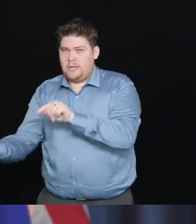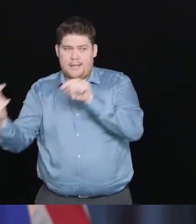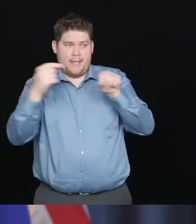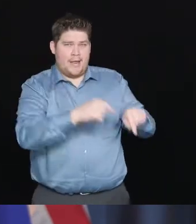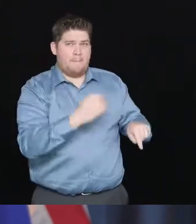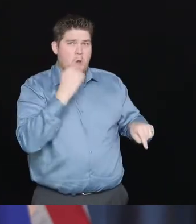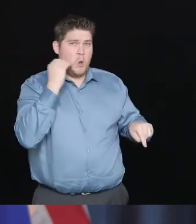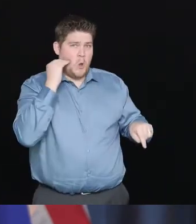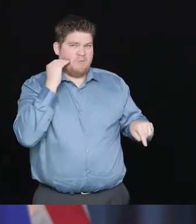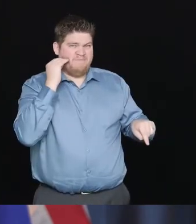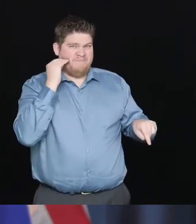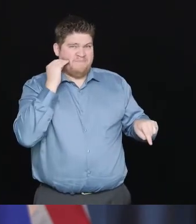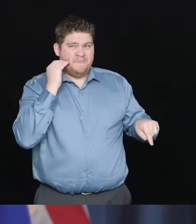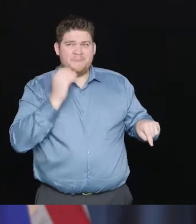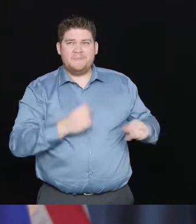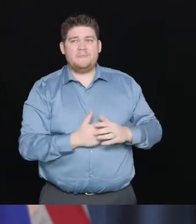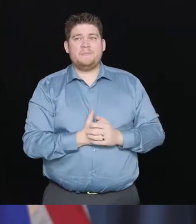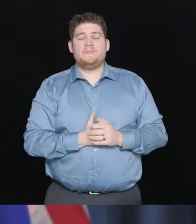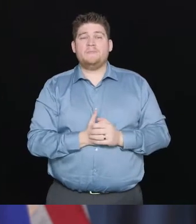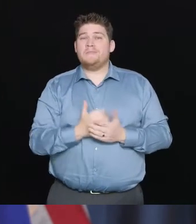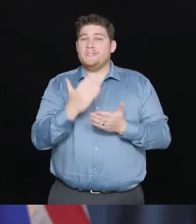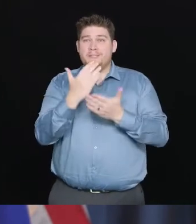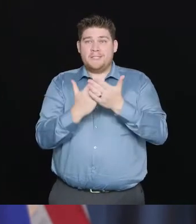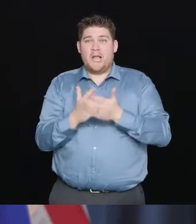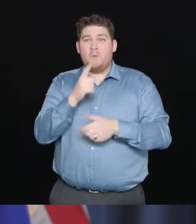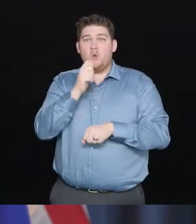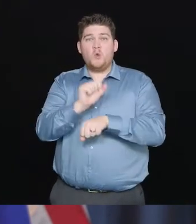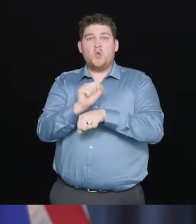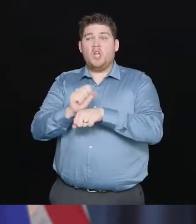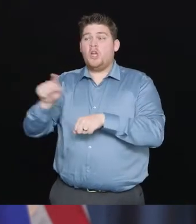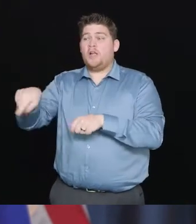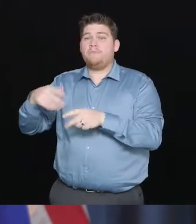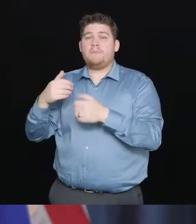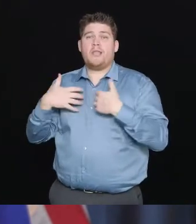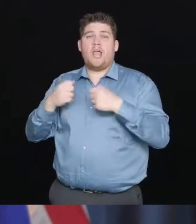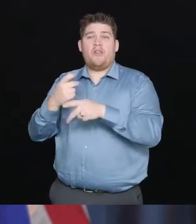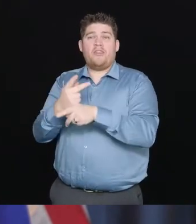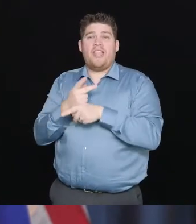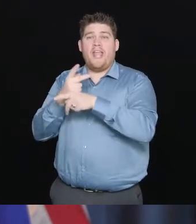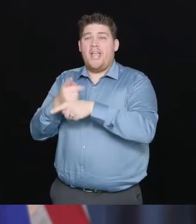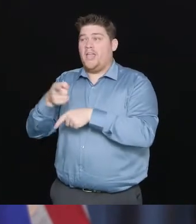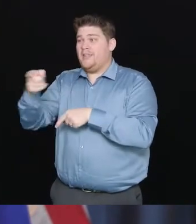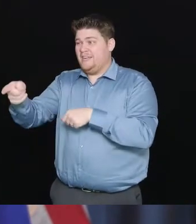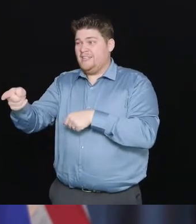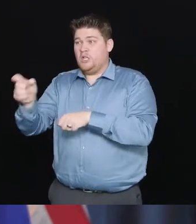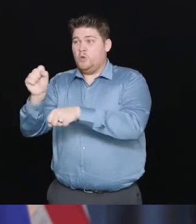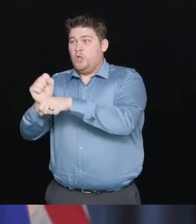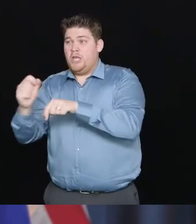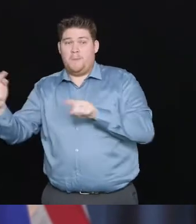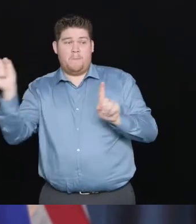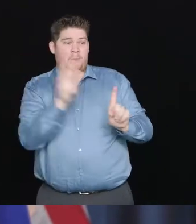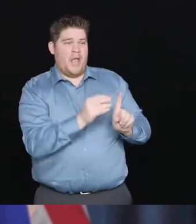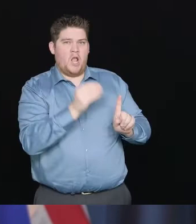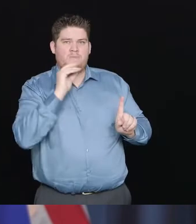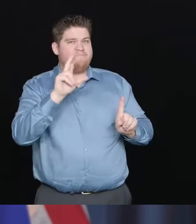with others during this period of time when we're going through this because of the concerns about the risk.